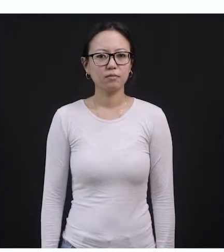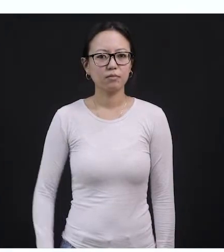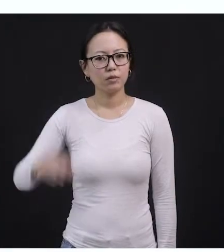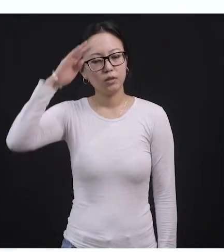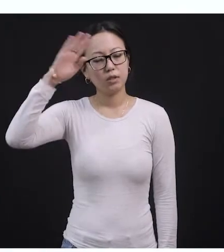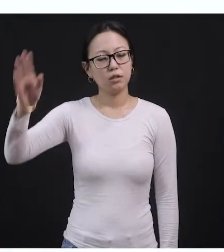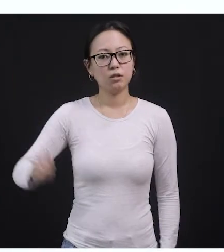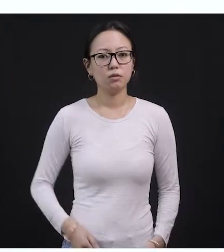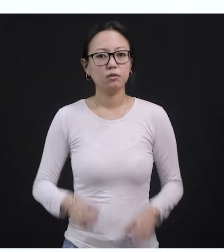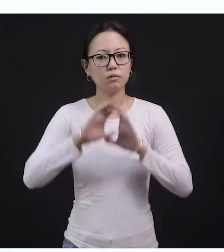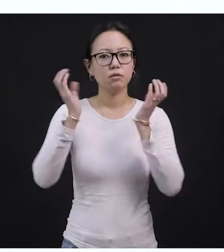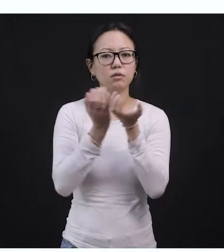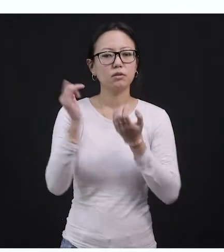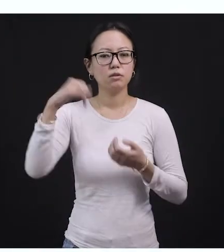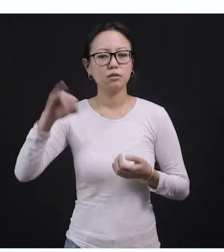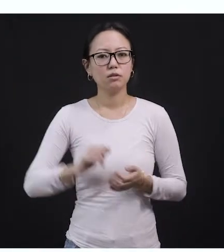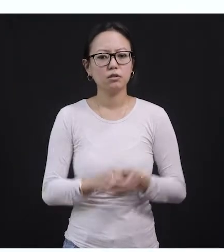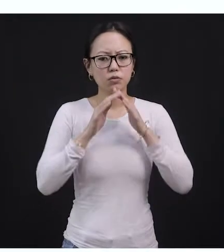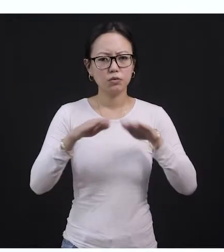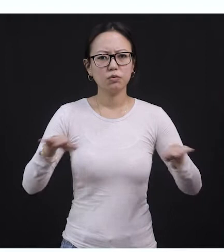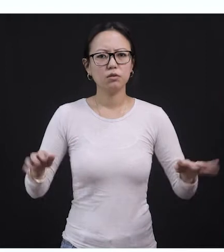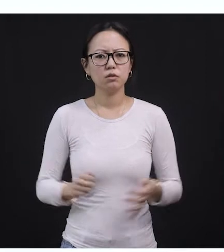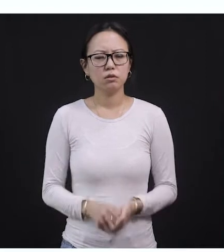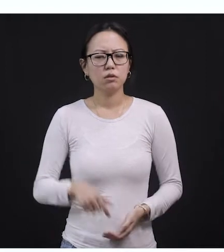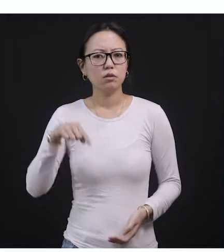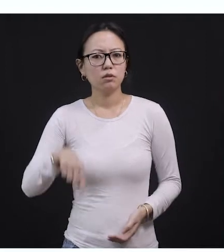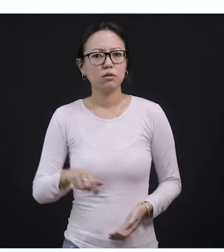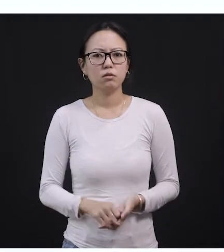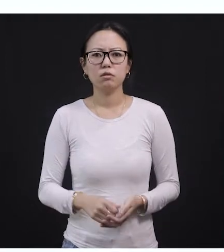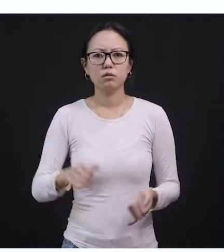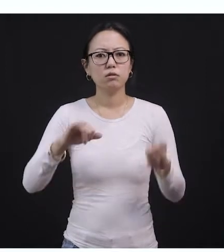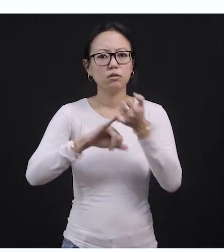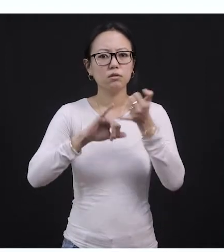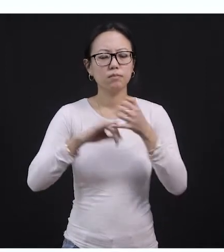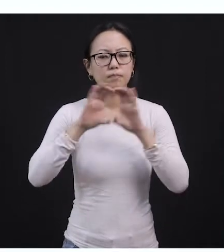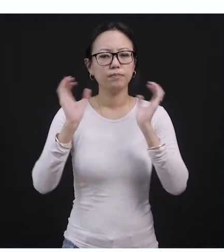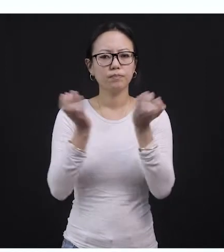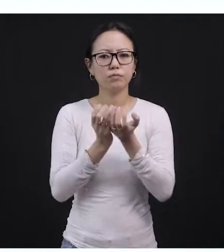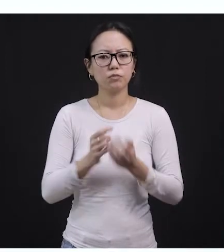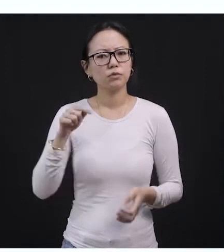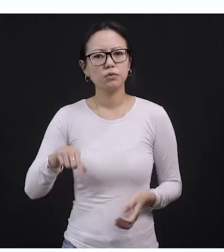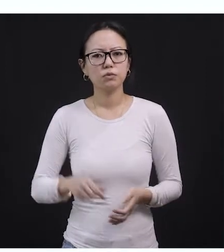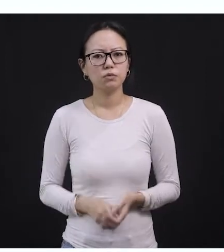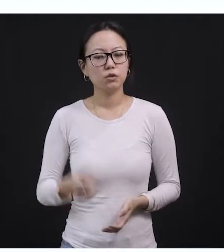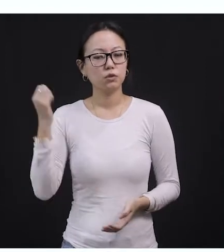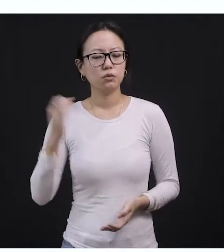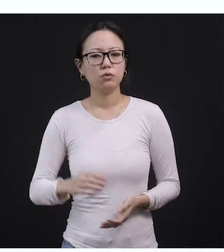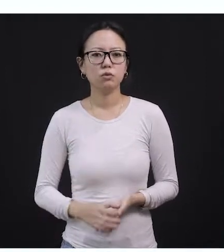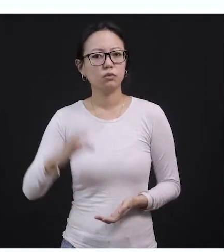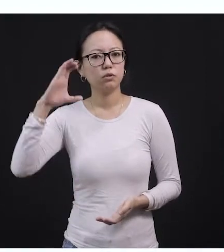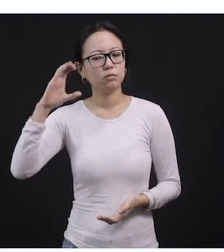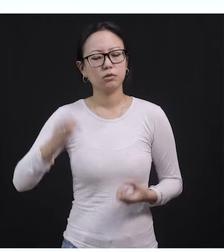Hello students of class 6, this is social science and today we are going to begin with a new chapter,